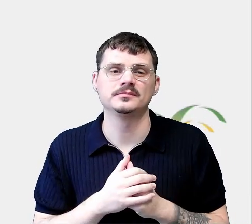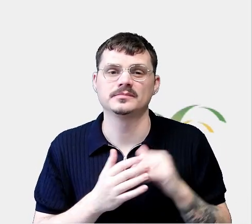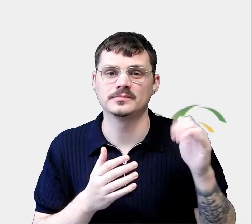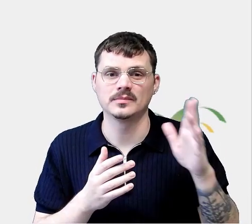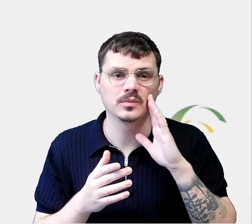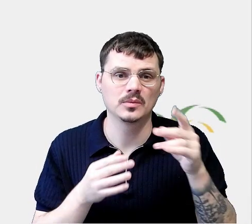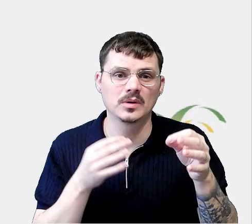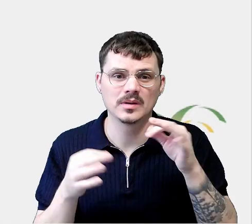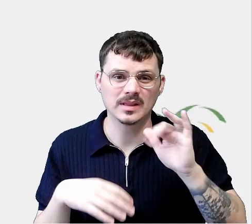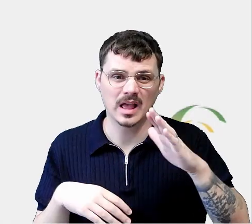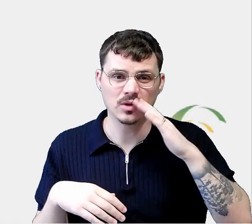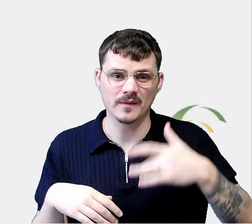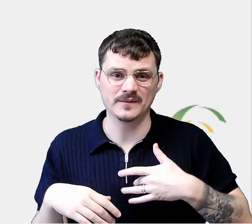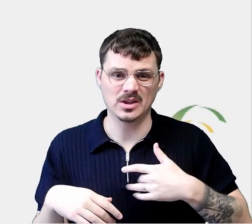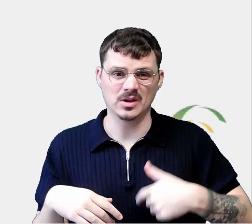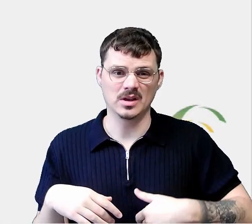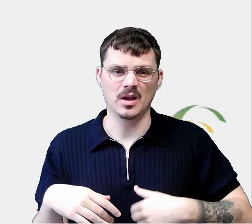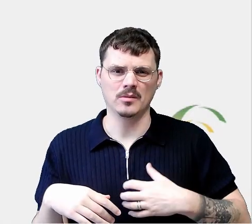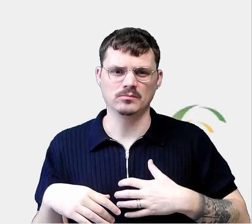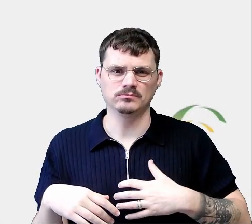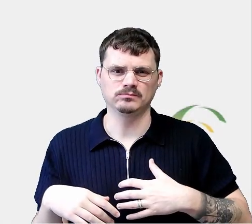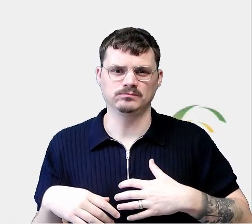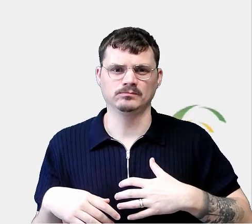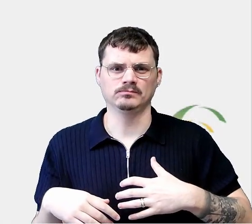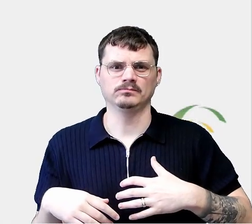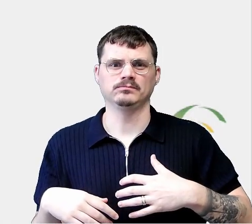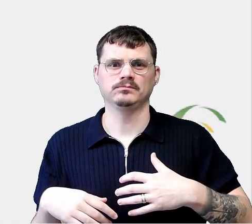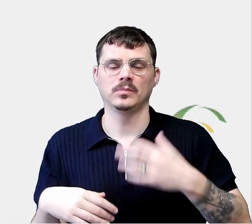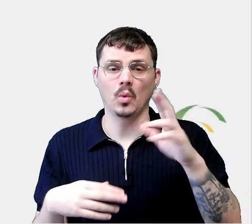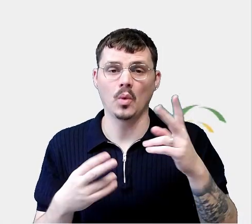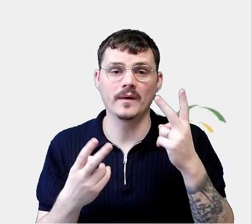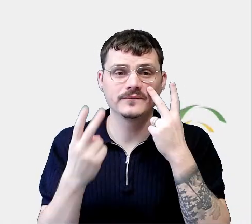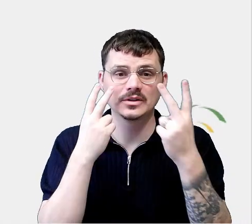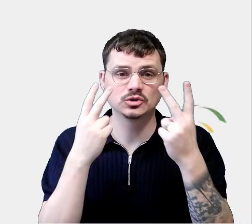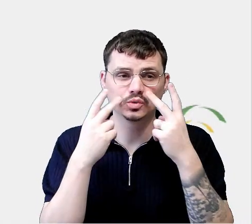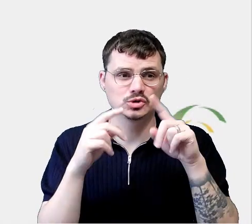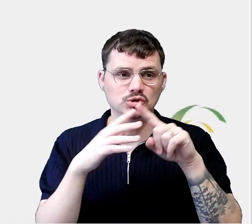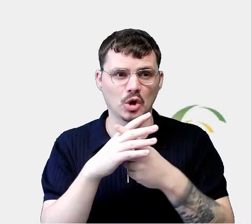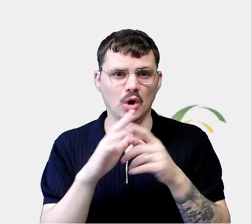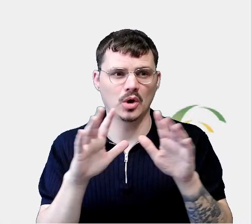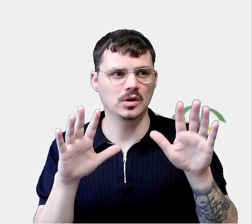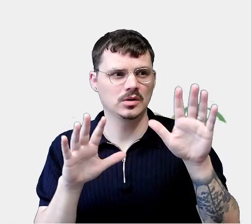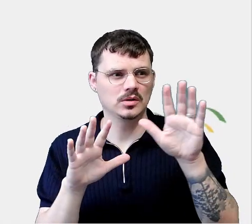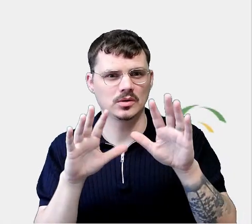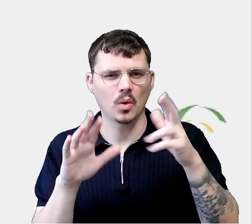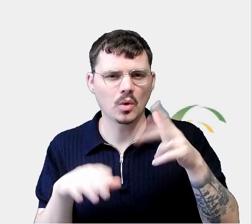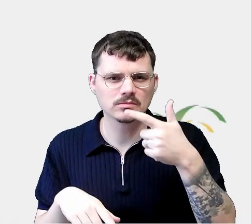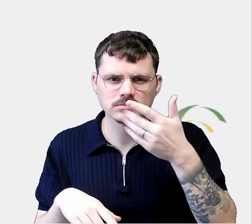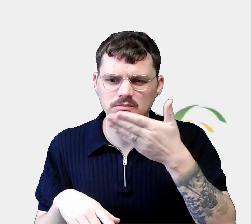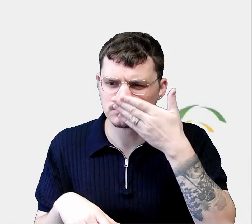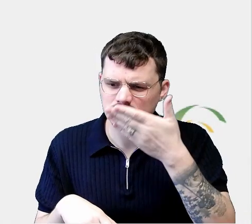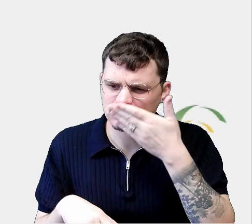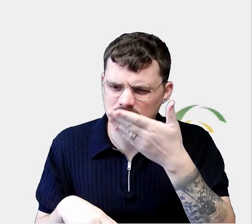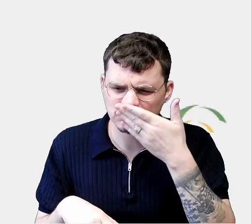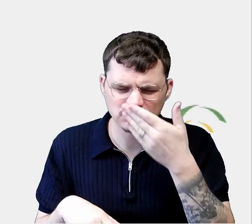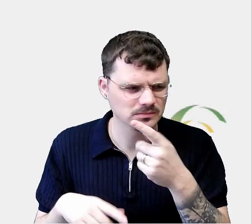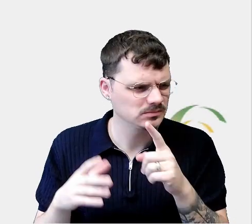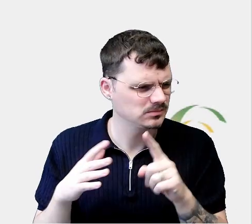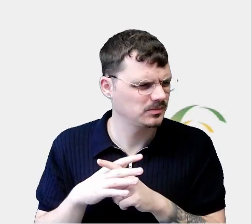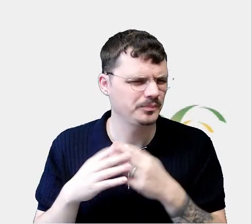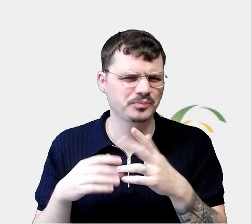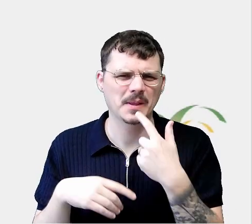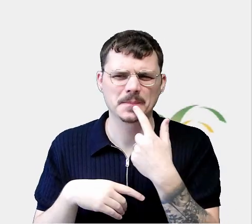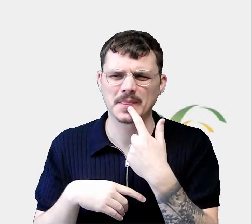their abdomen is rising. People will have visual distortions. They'll get unusual odors often,